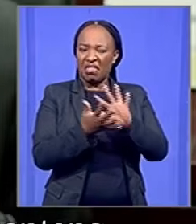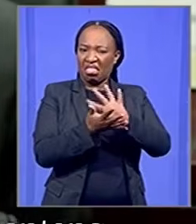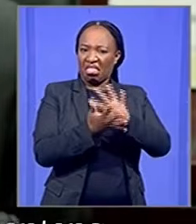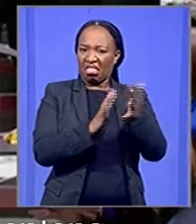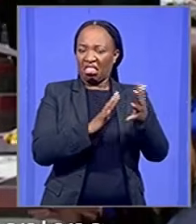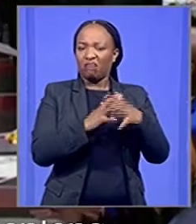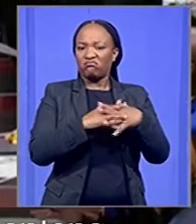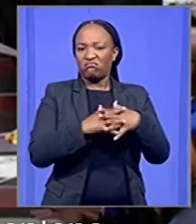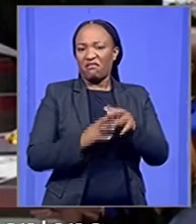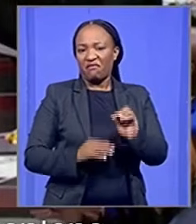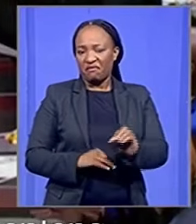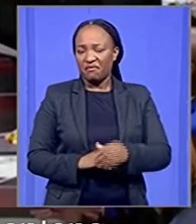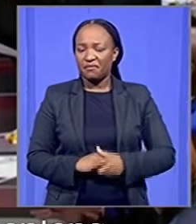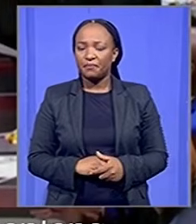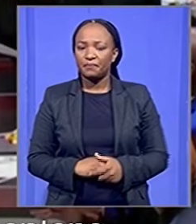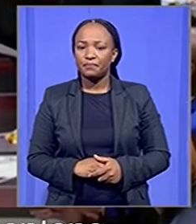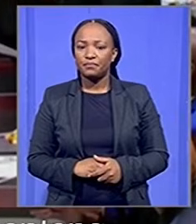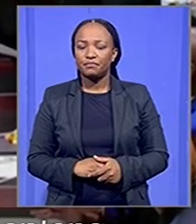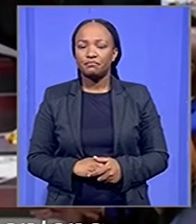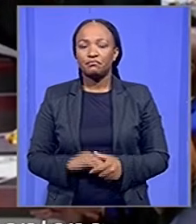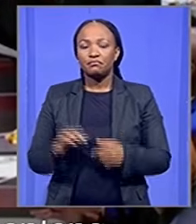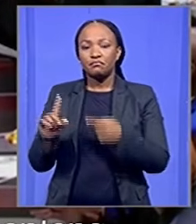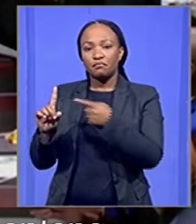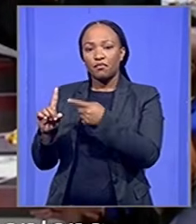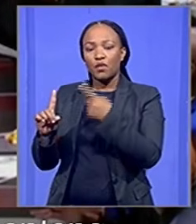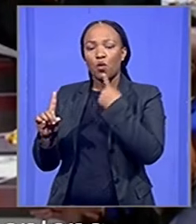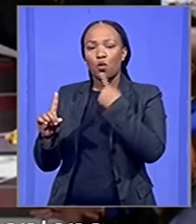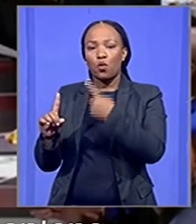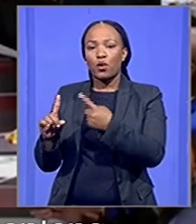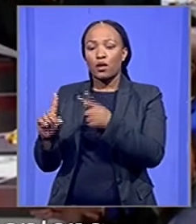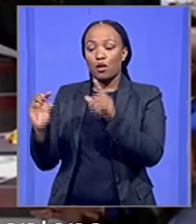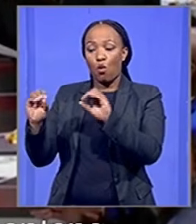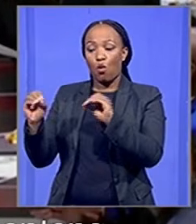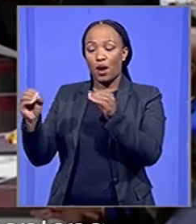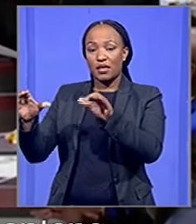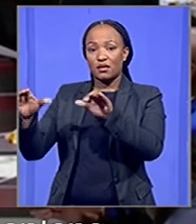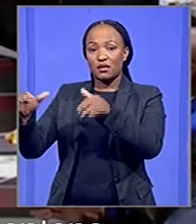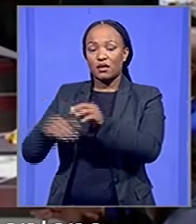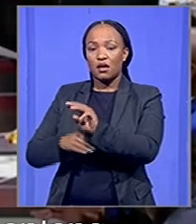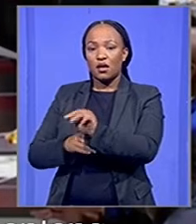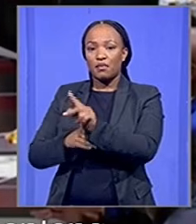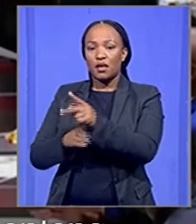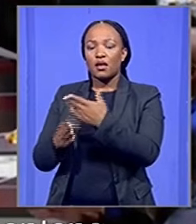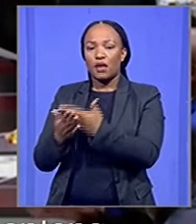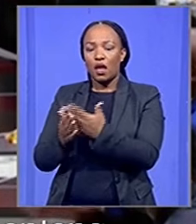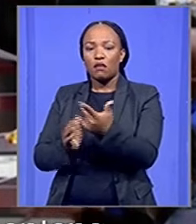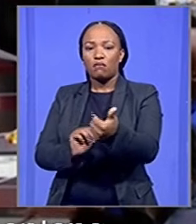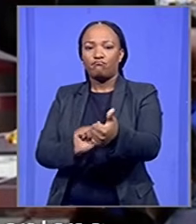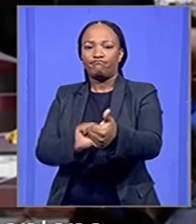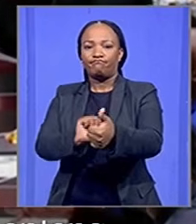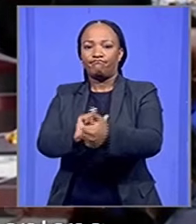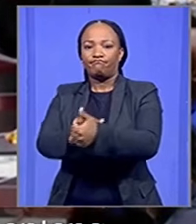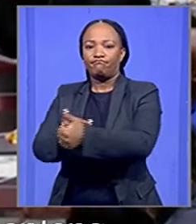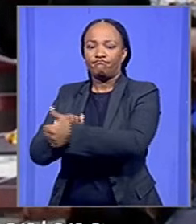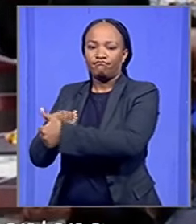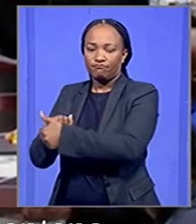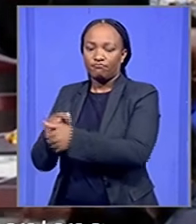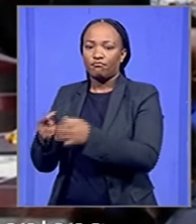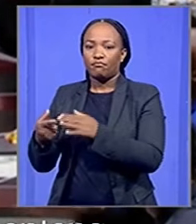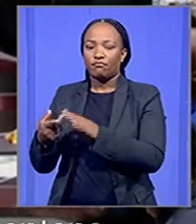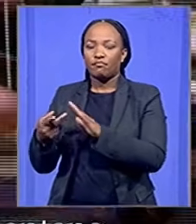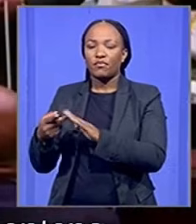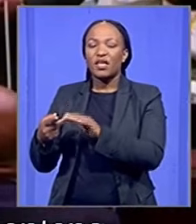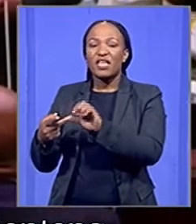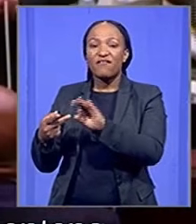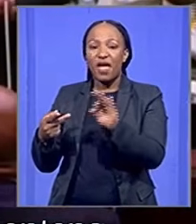appropriate forums. Hlophe o re mokga wa MK o tla sebetsa fela mmoho le mekga e jwalo ka EFF le ATM.